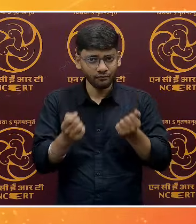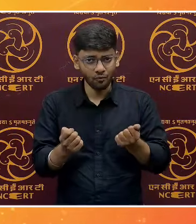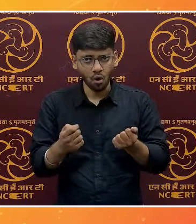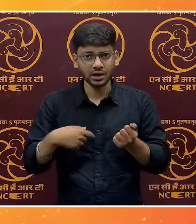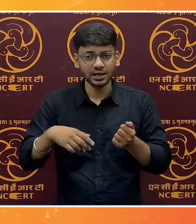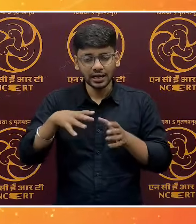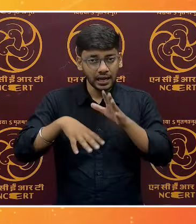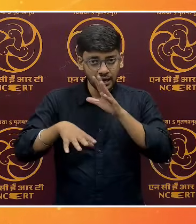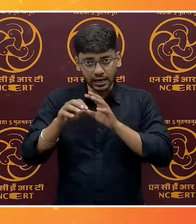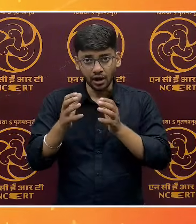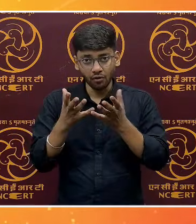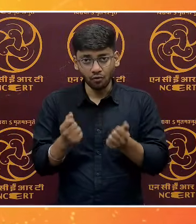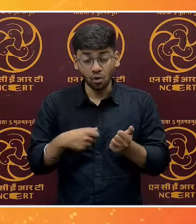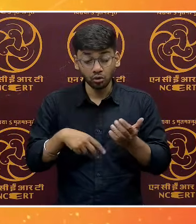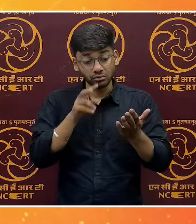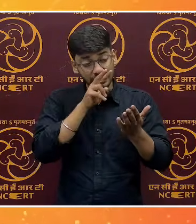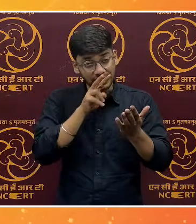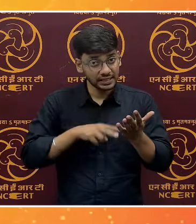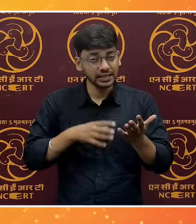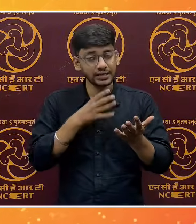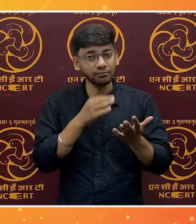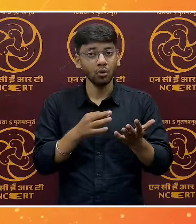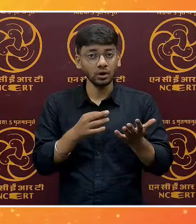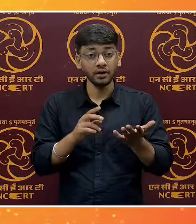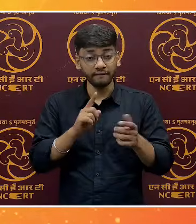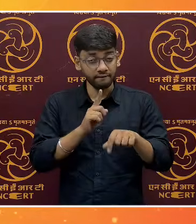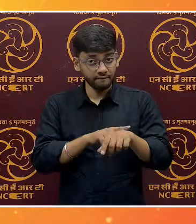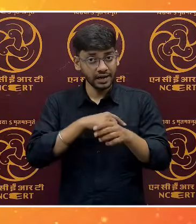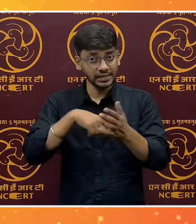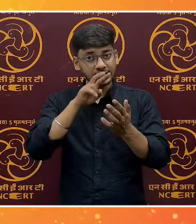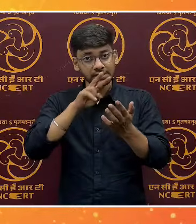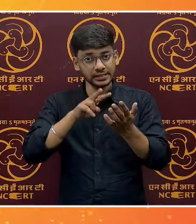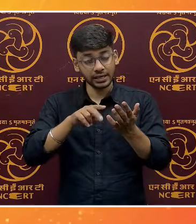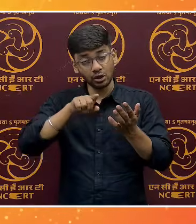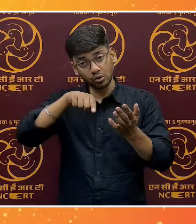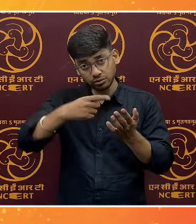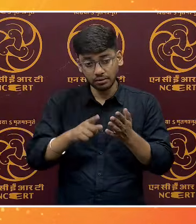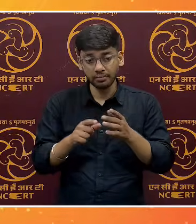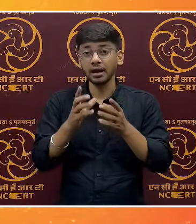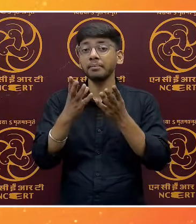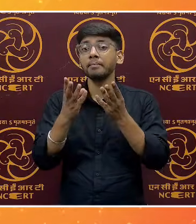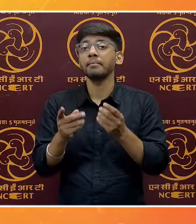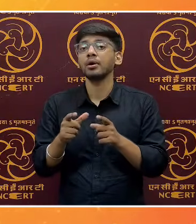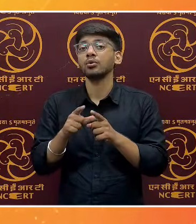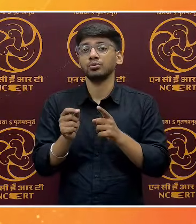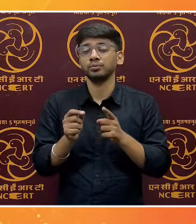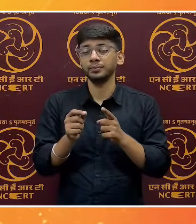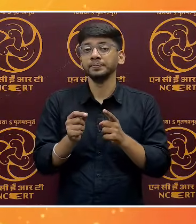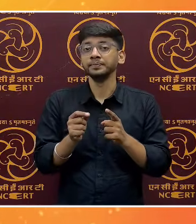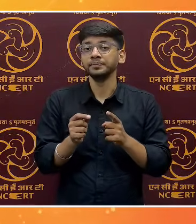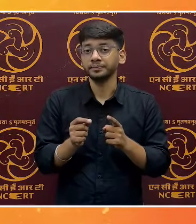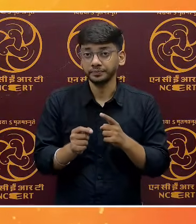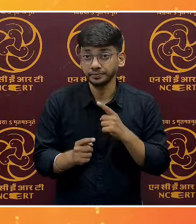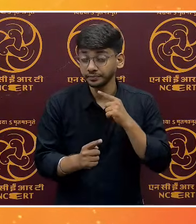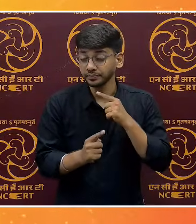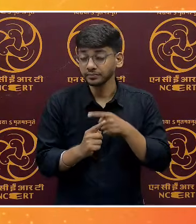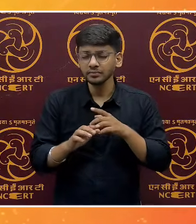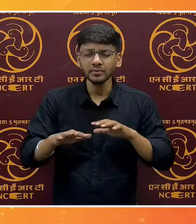the procedure part. Here we can see the next part is the procedure part. This part is for the help, that